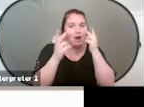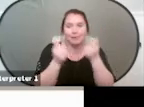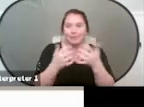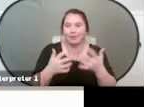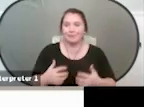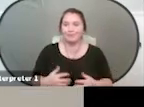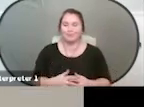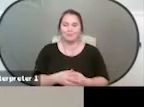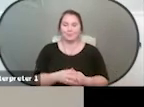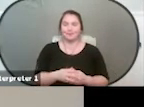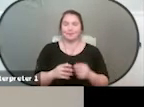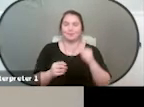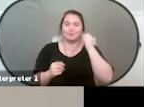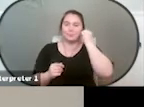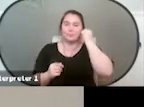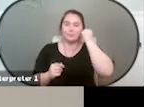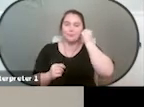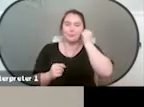Yeah.